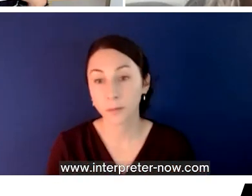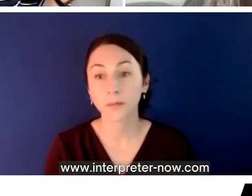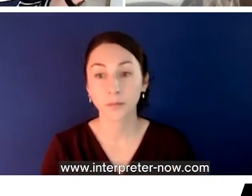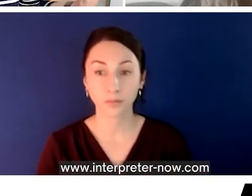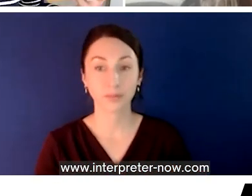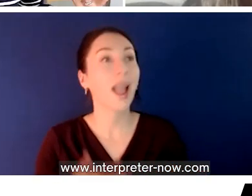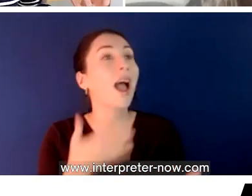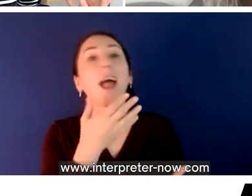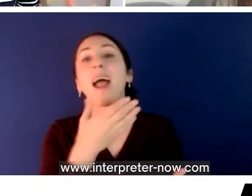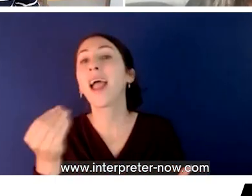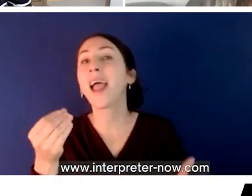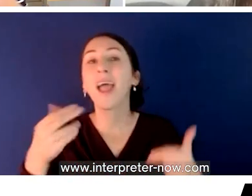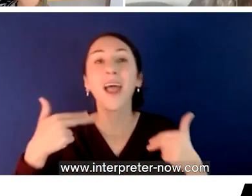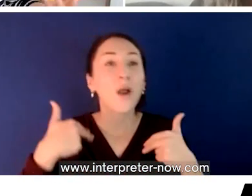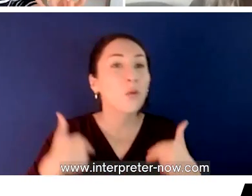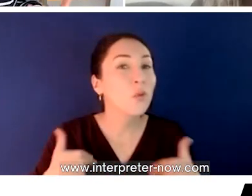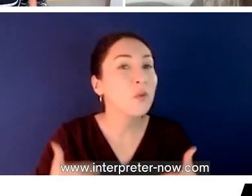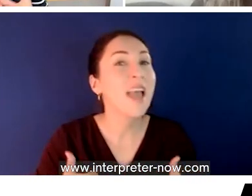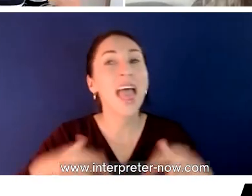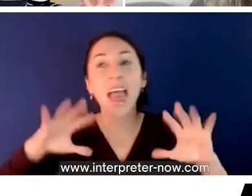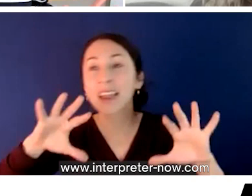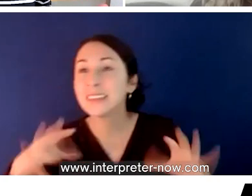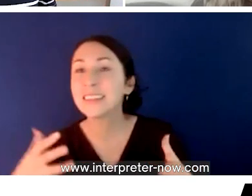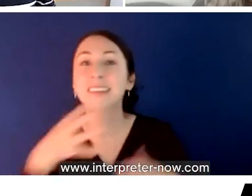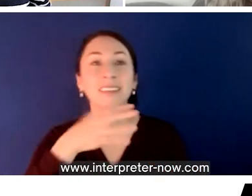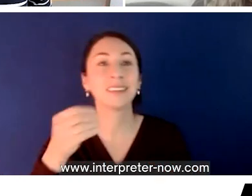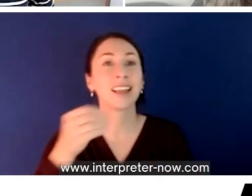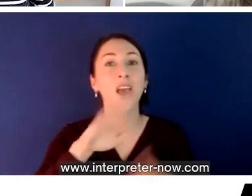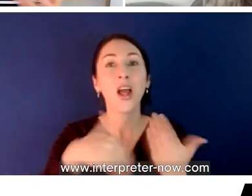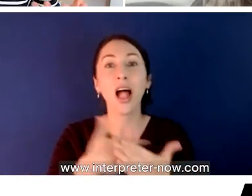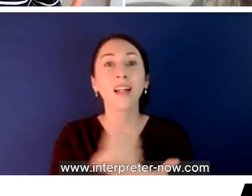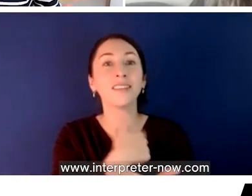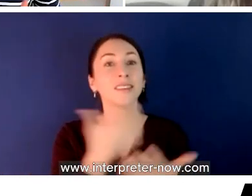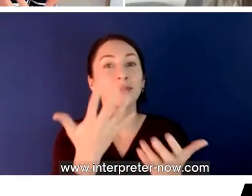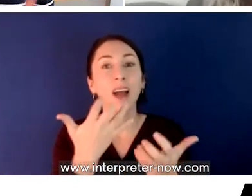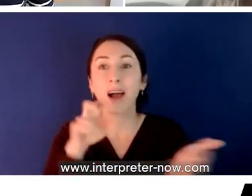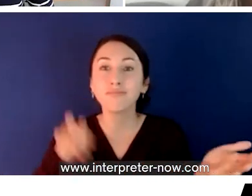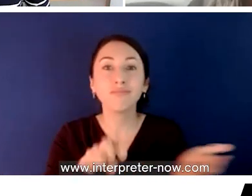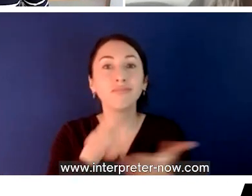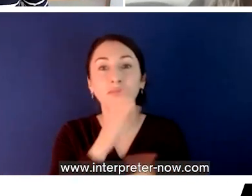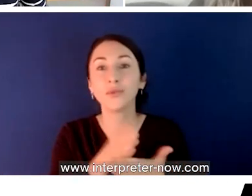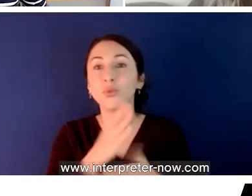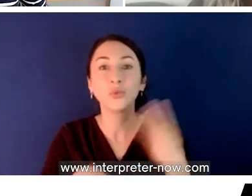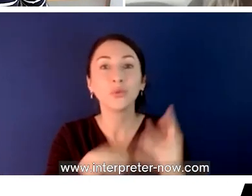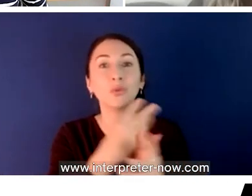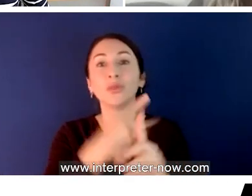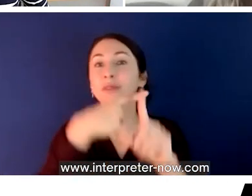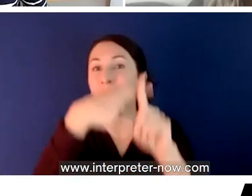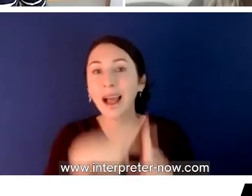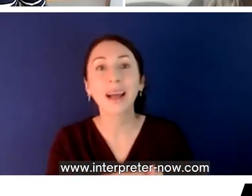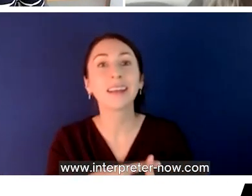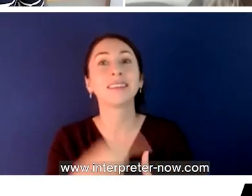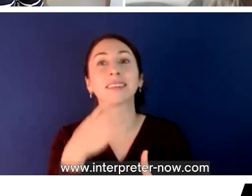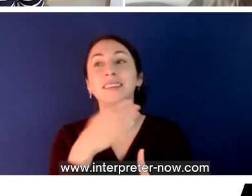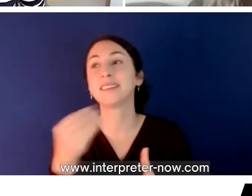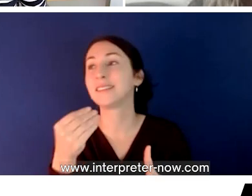we all want to go through this world in a way that we're leaving it better than we found it, and we're treating each other like humans.